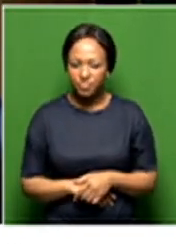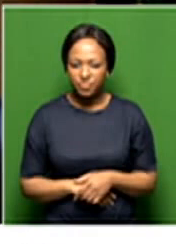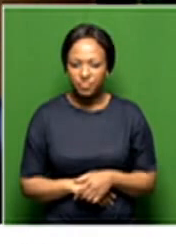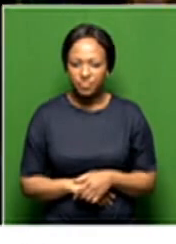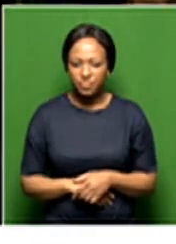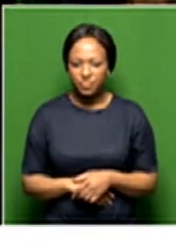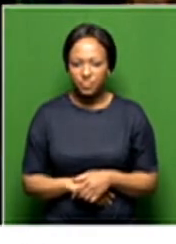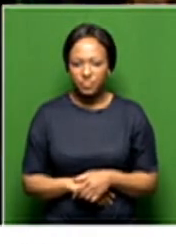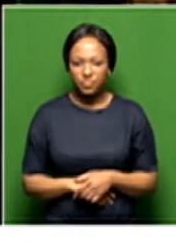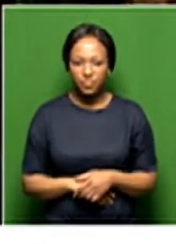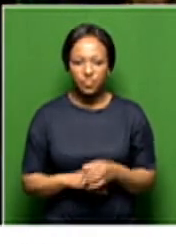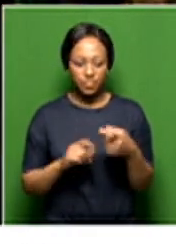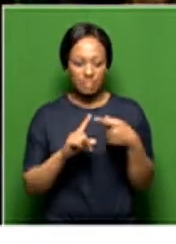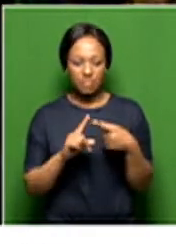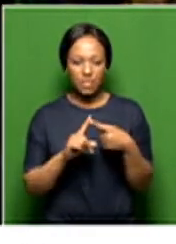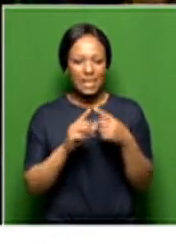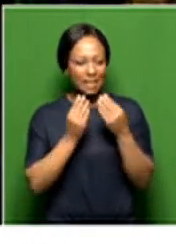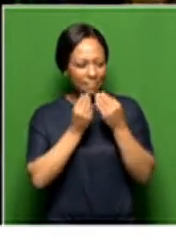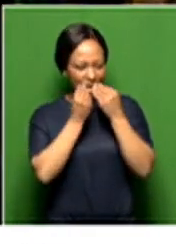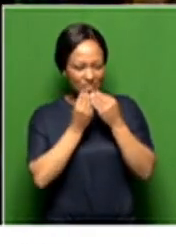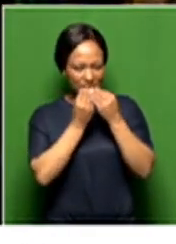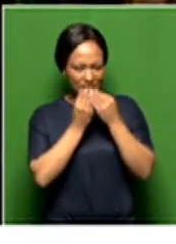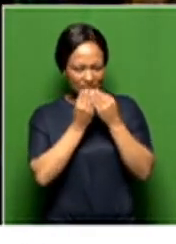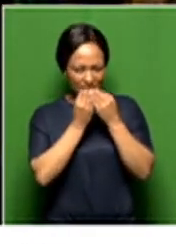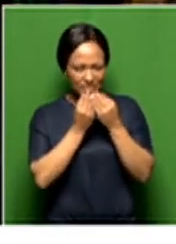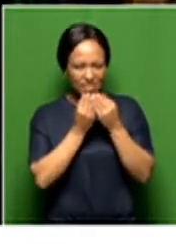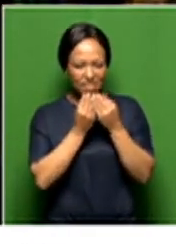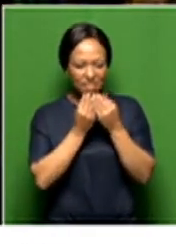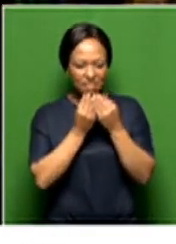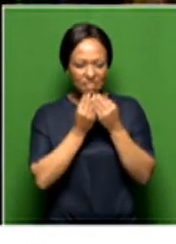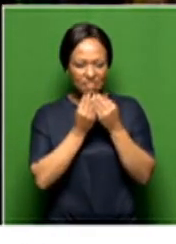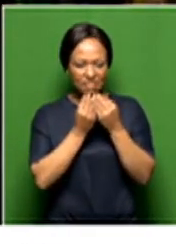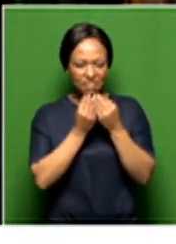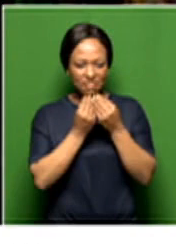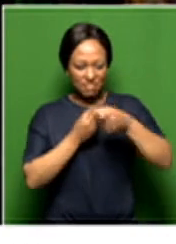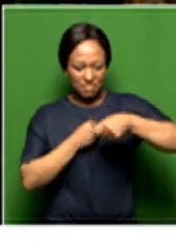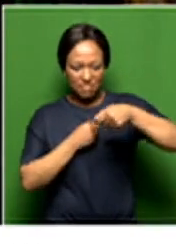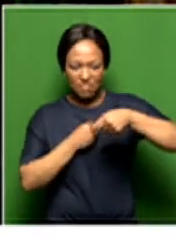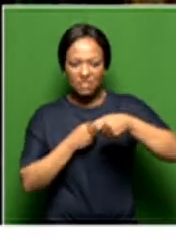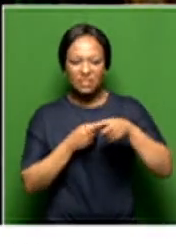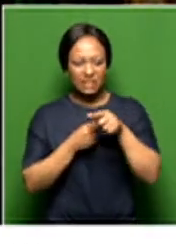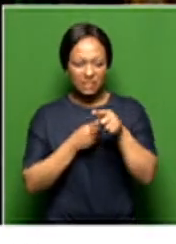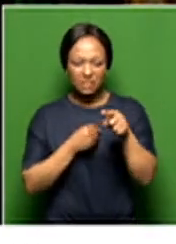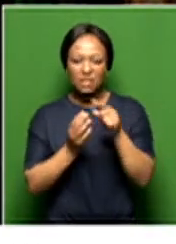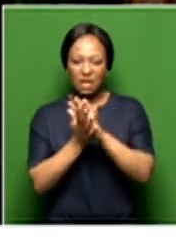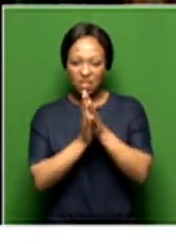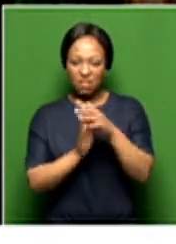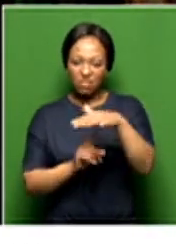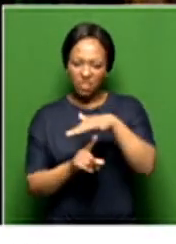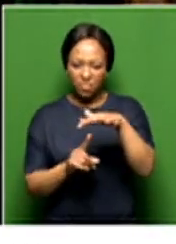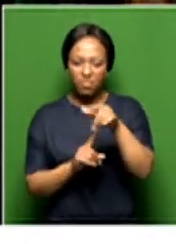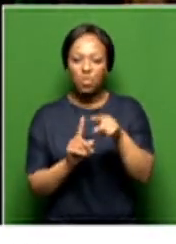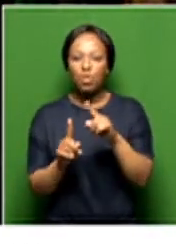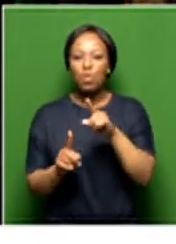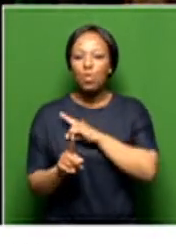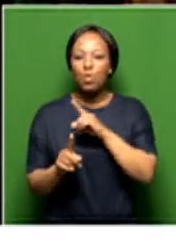It's plastic primarily, like the literature that's out there. This is